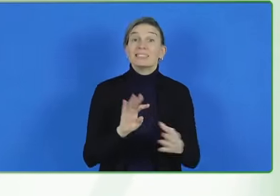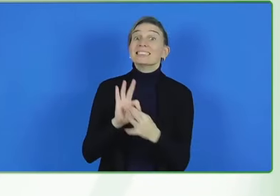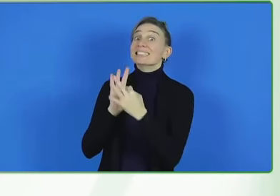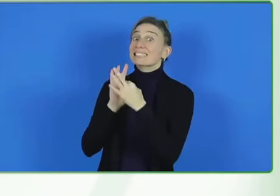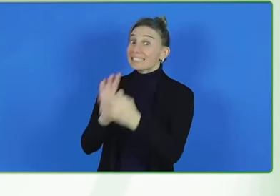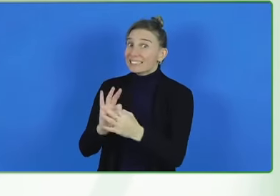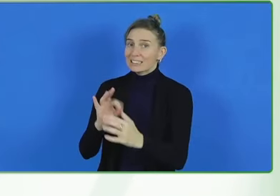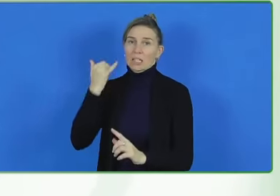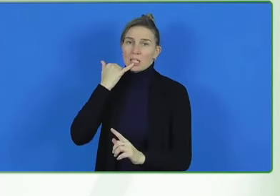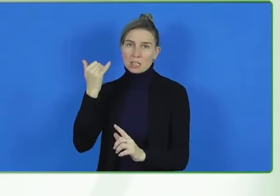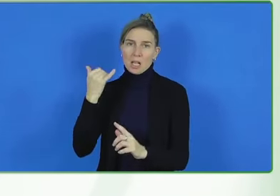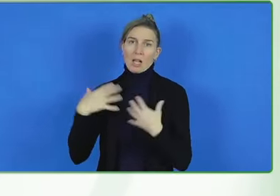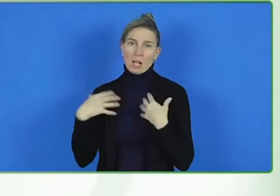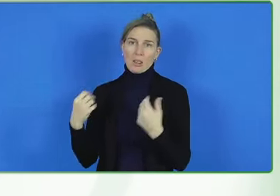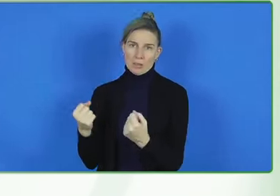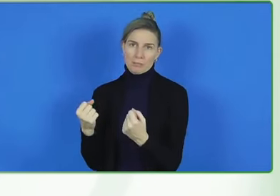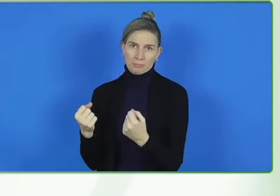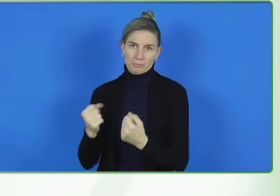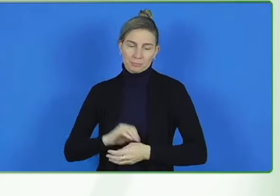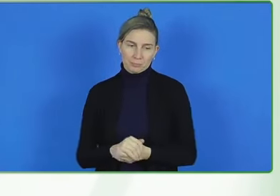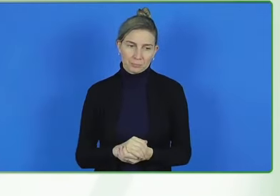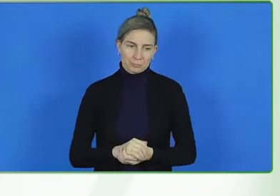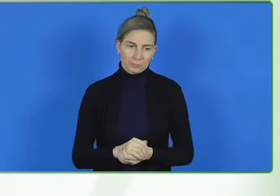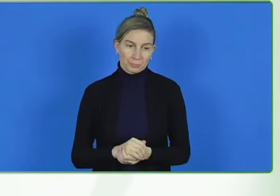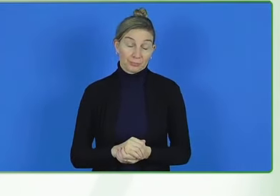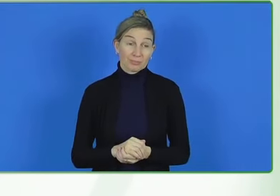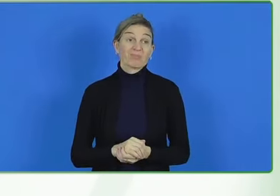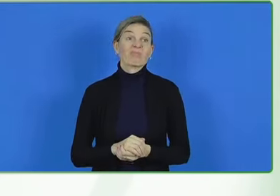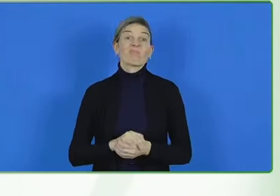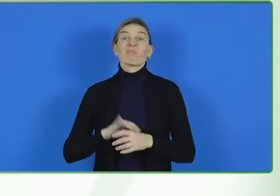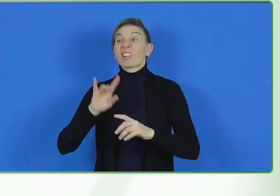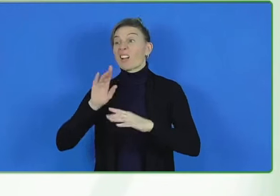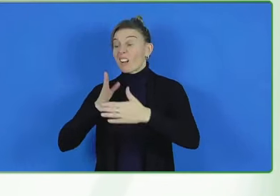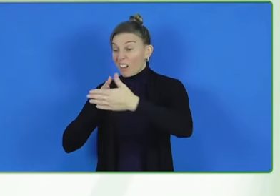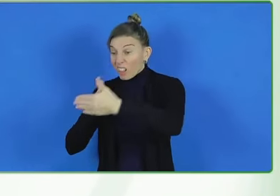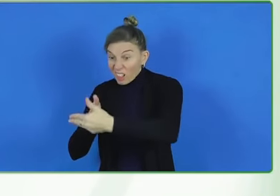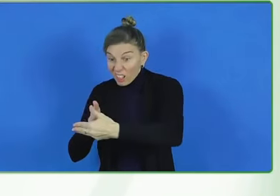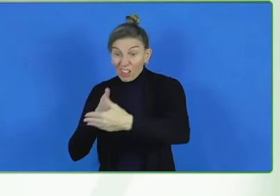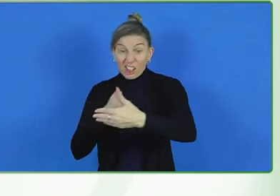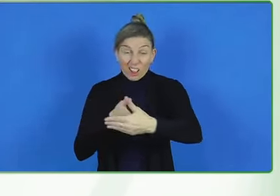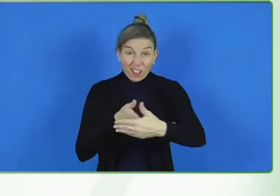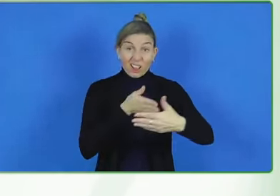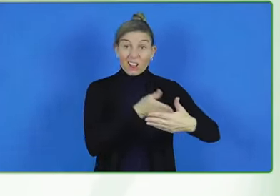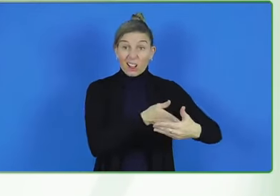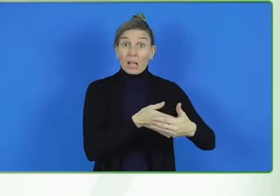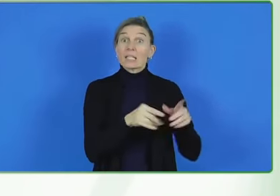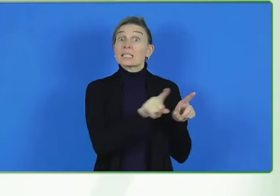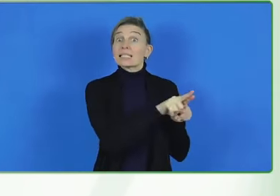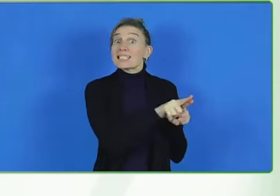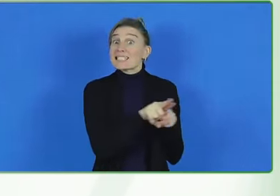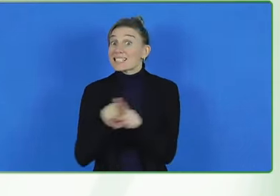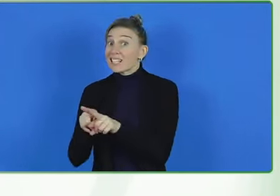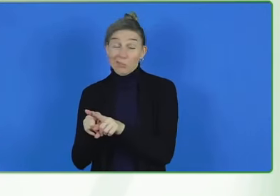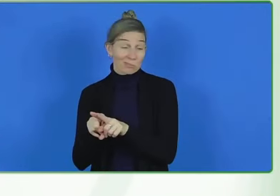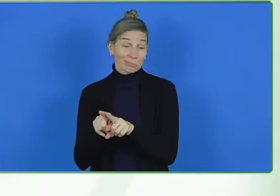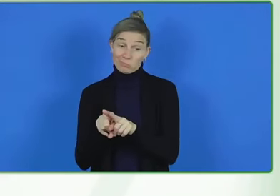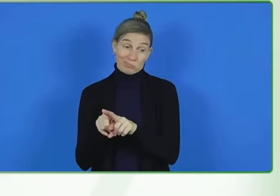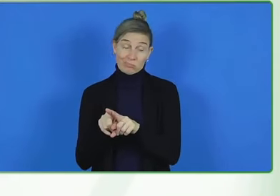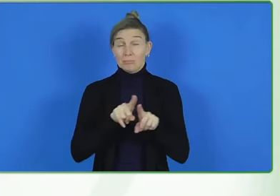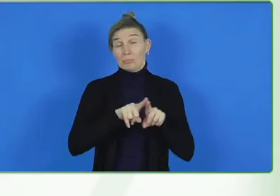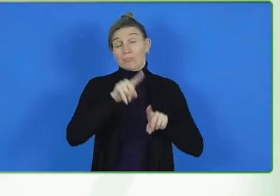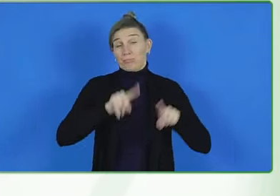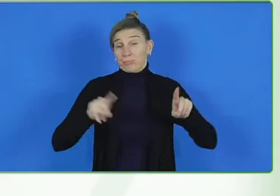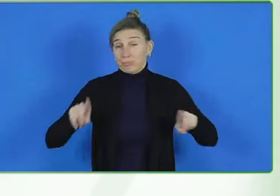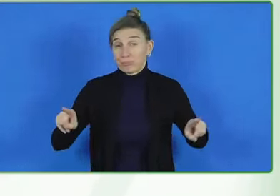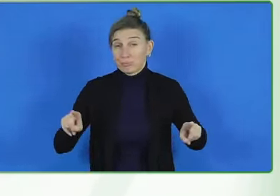And these challenges vary from person to person, and depending on the type of disability or impairment